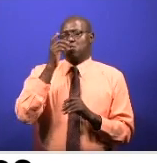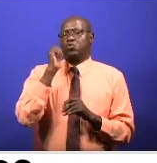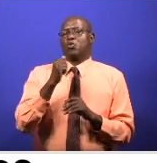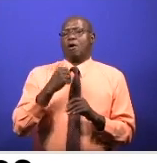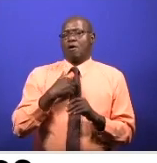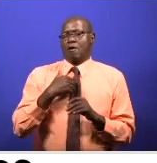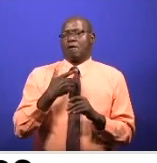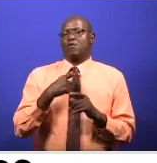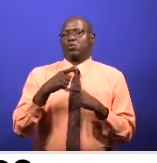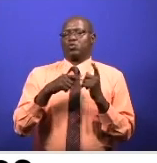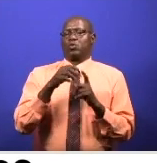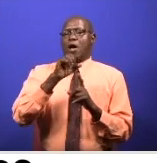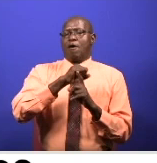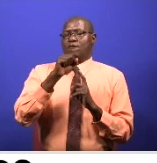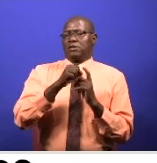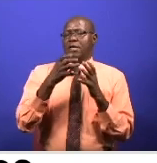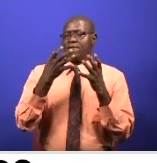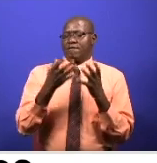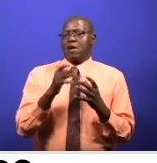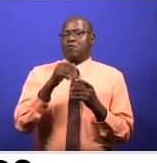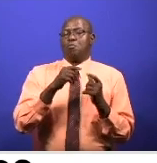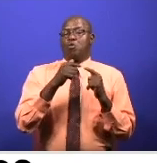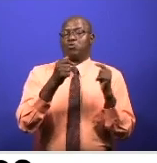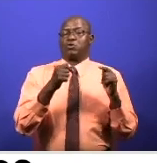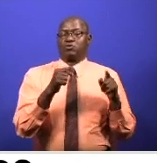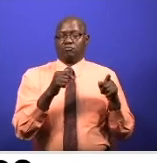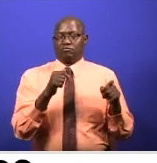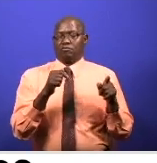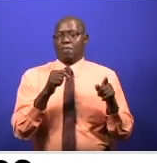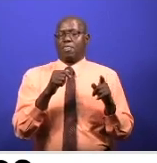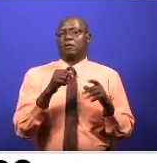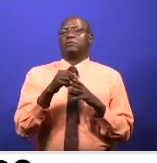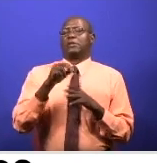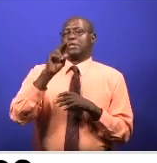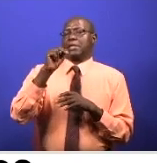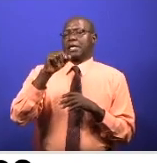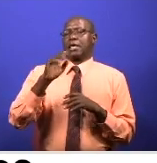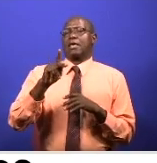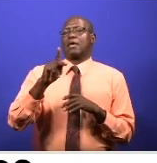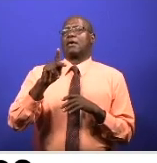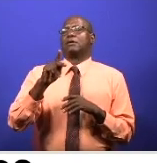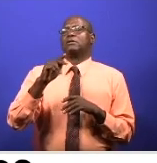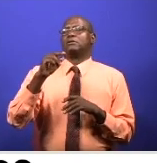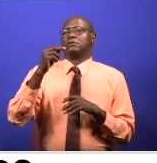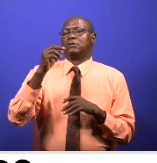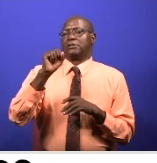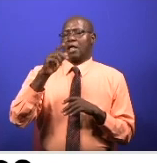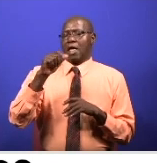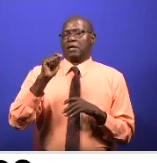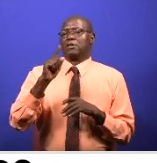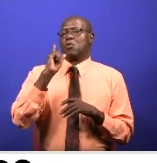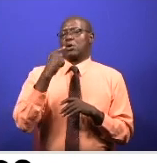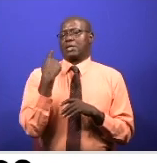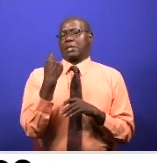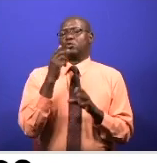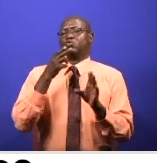harvest heavily from the opposition, with the former KANU Secretary General Nick Salat being the latest to join the ruling party.